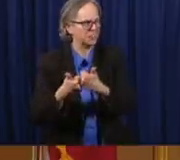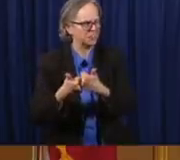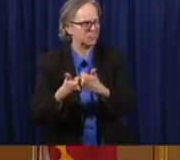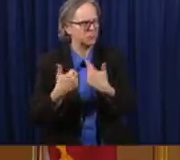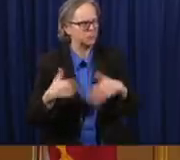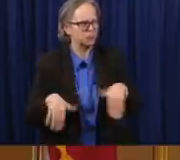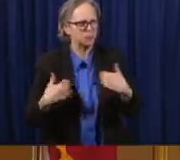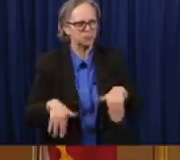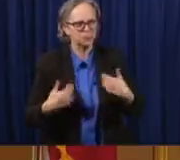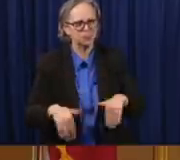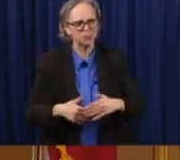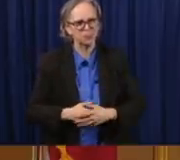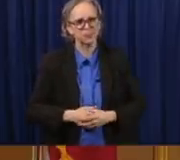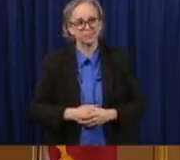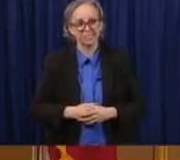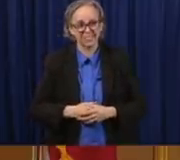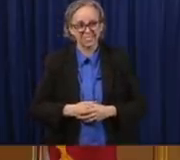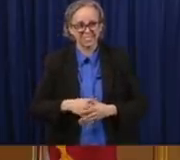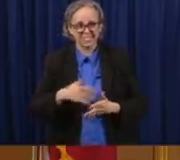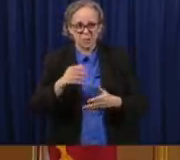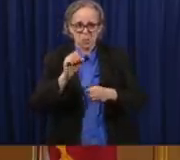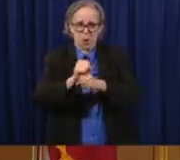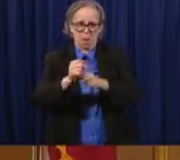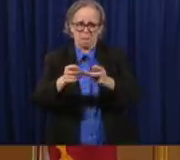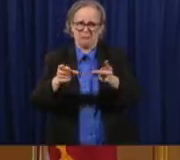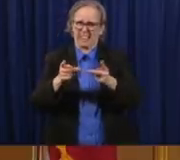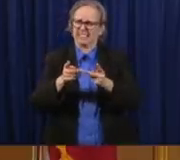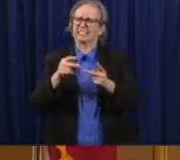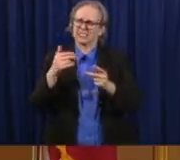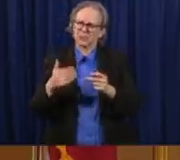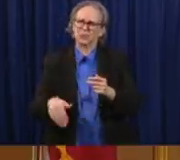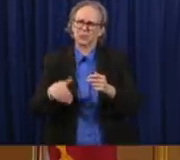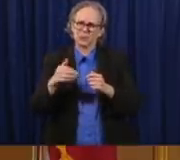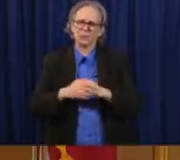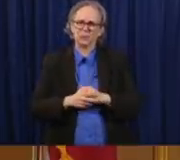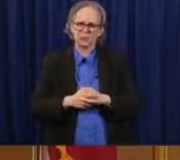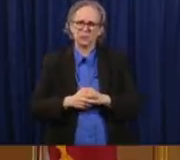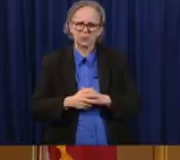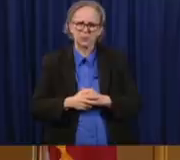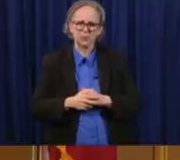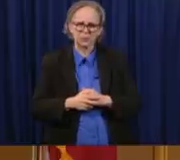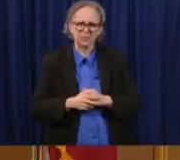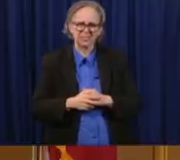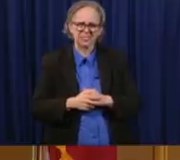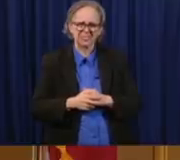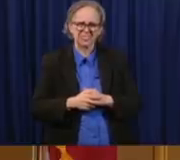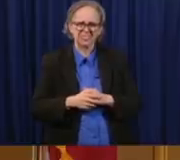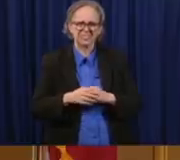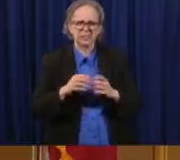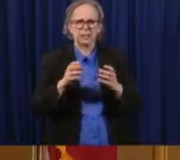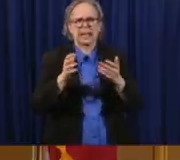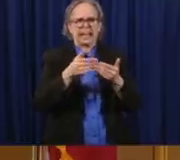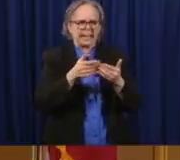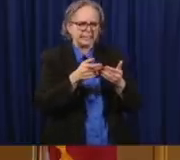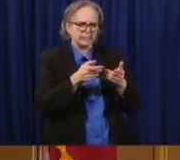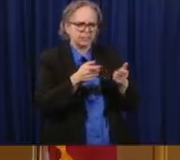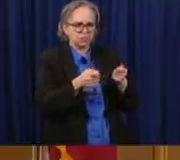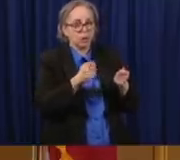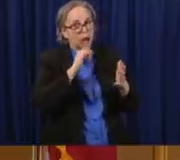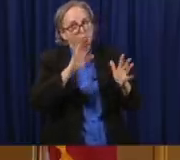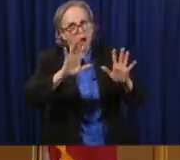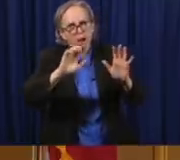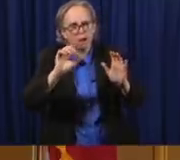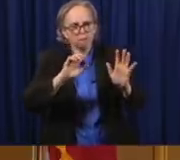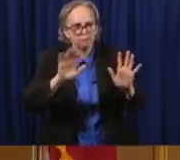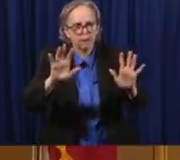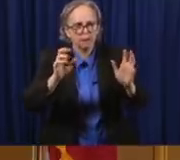challenging. Workplace, it's easier to control. Not every workplace, but workplaces you